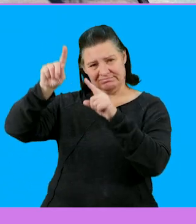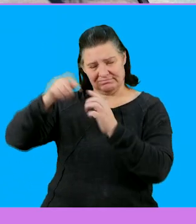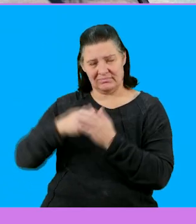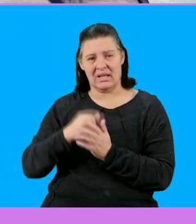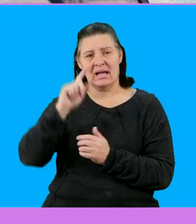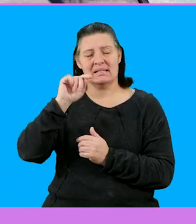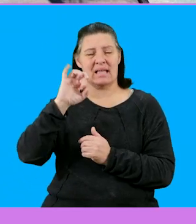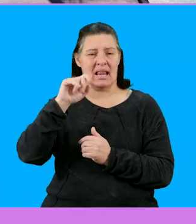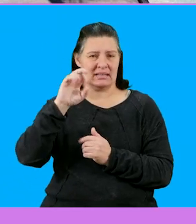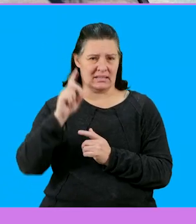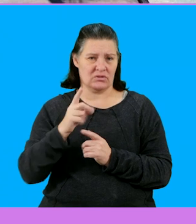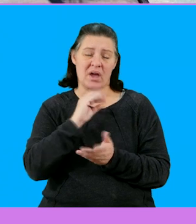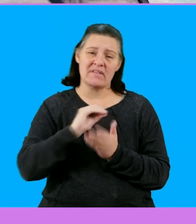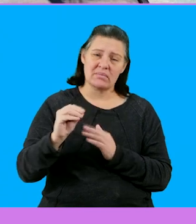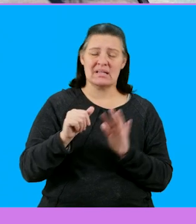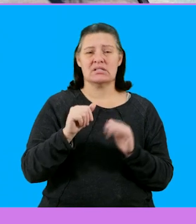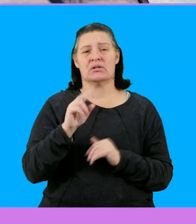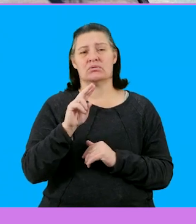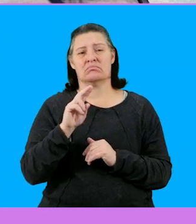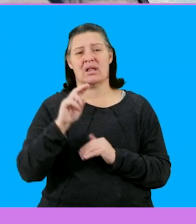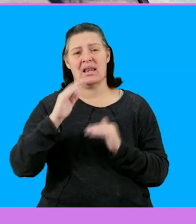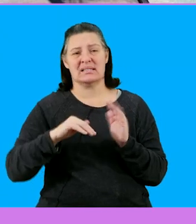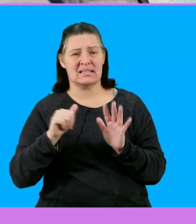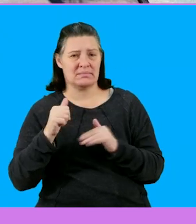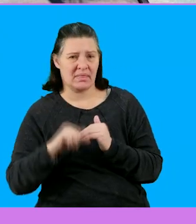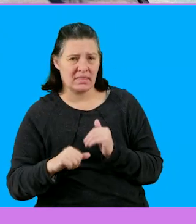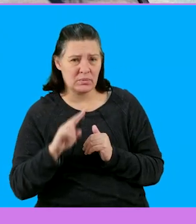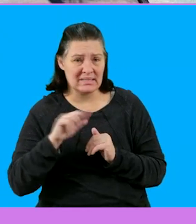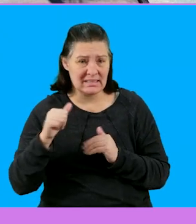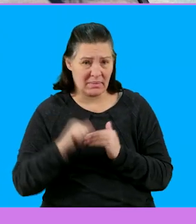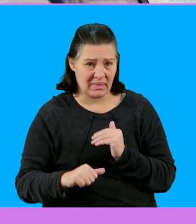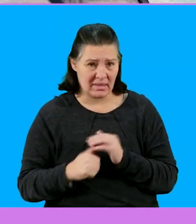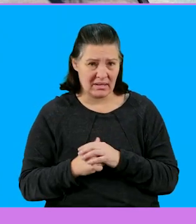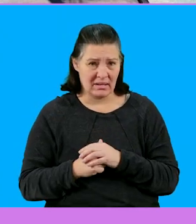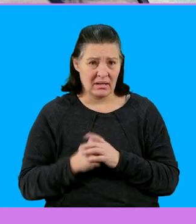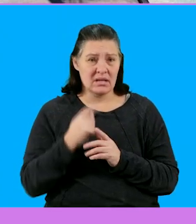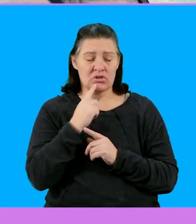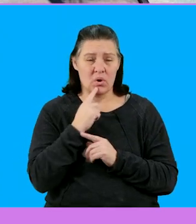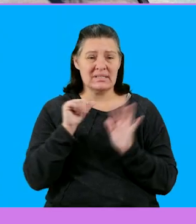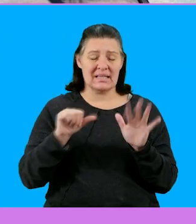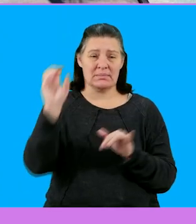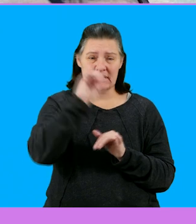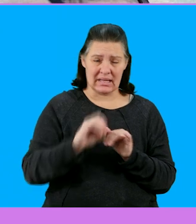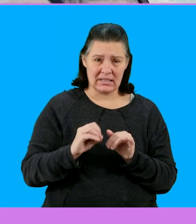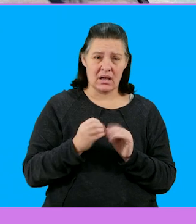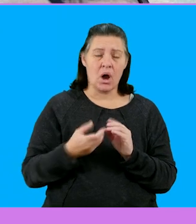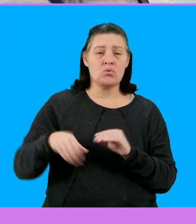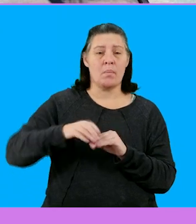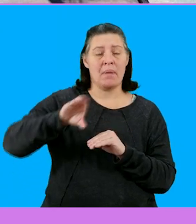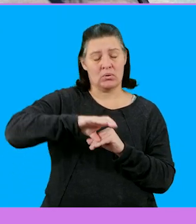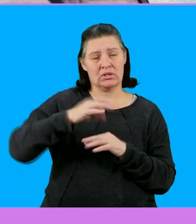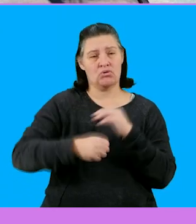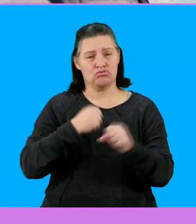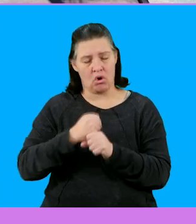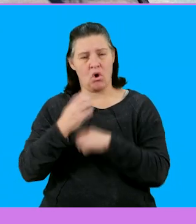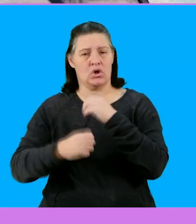follows. The investment period is 26 months. Interest is 6% interest compounded